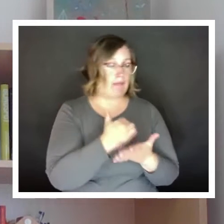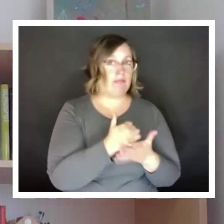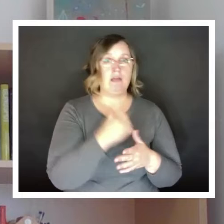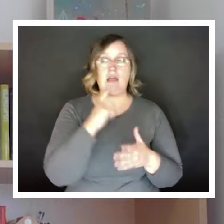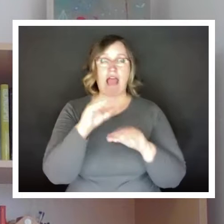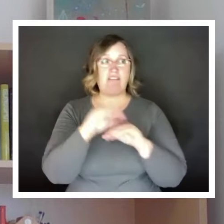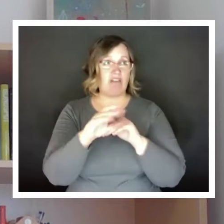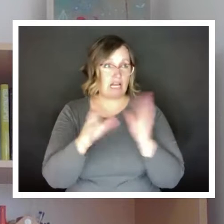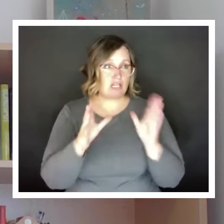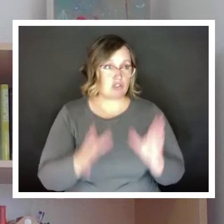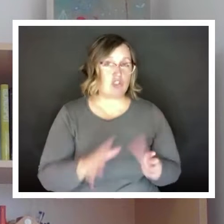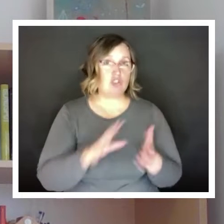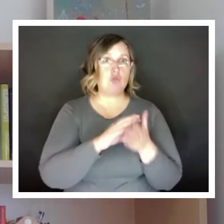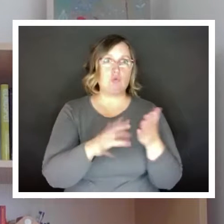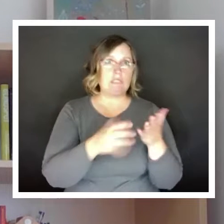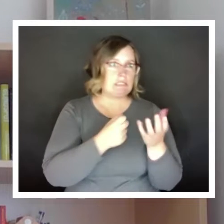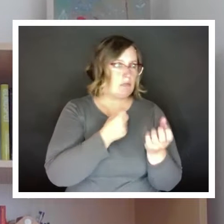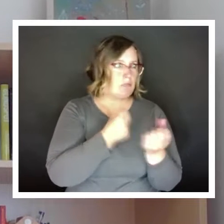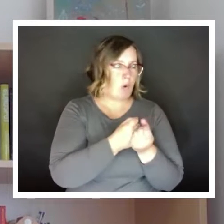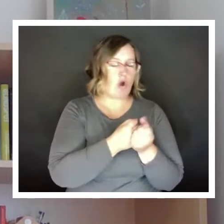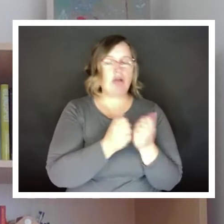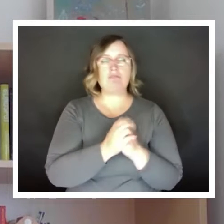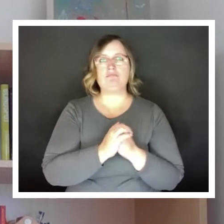advisors, student support.